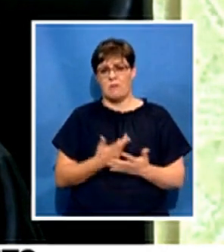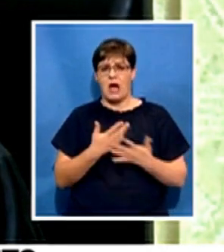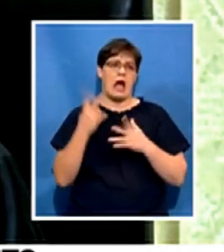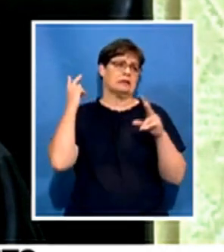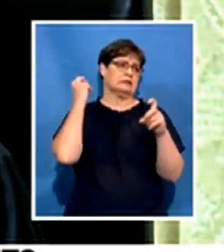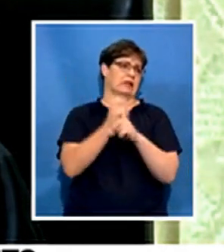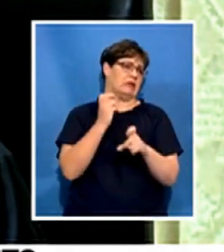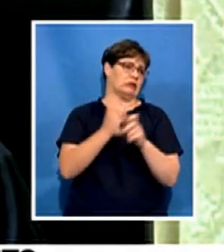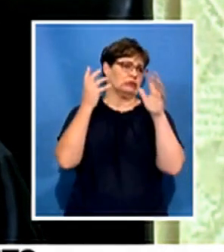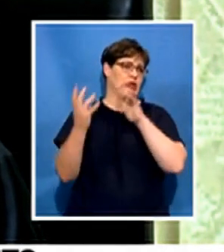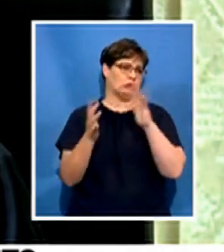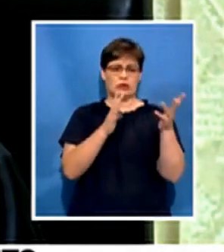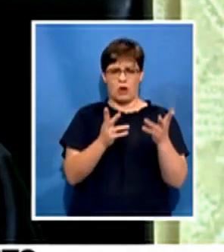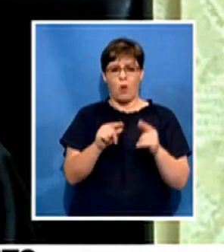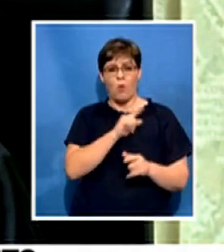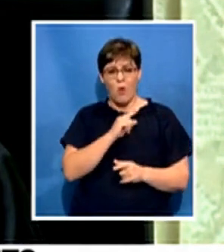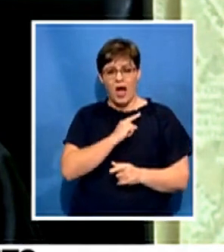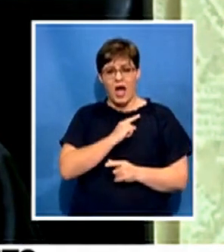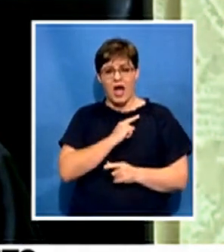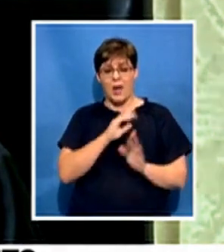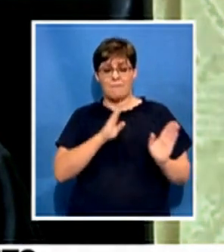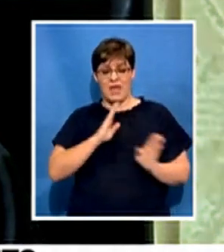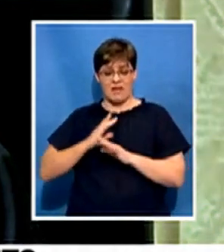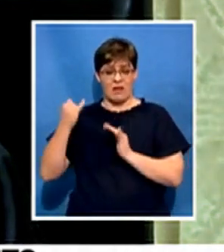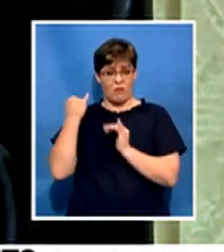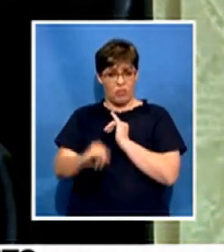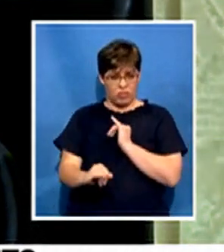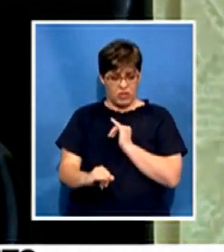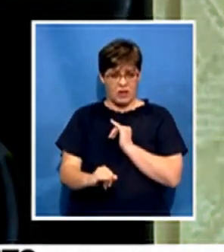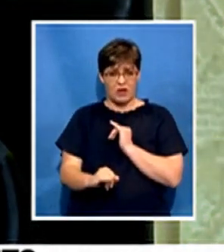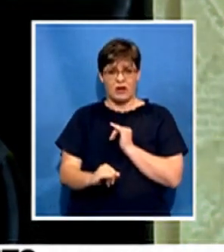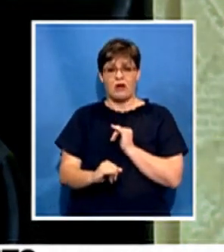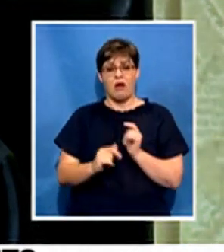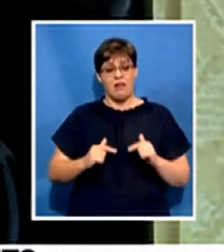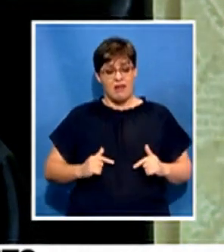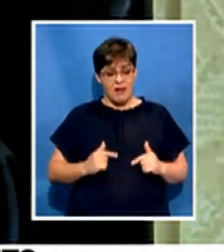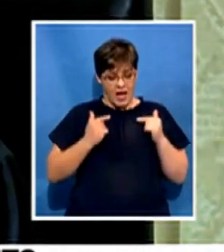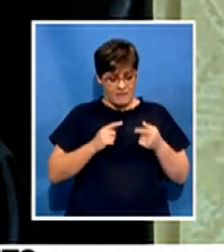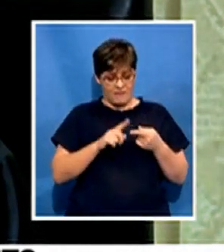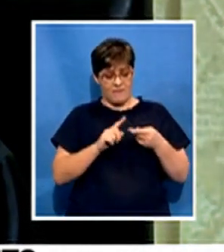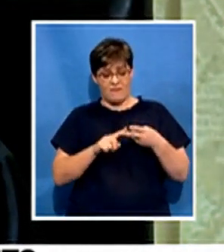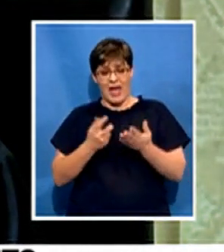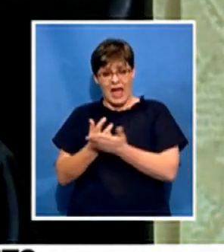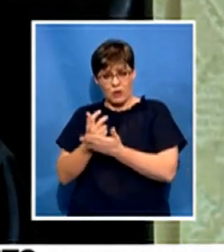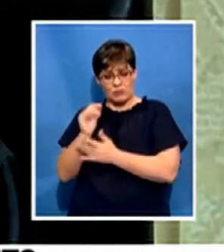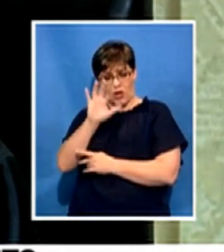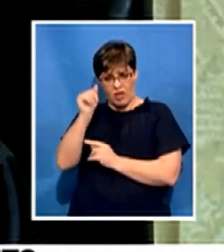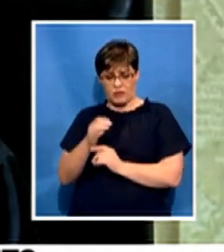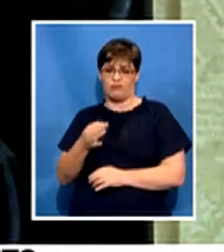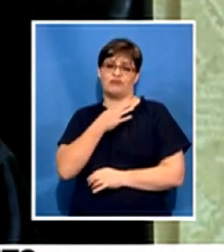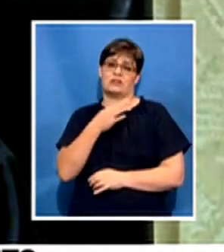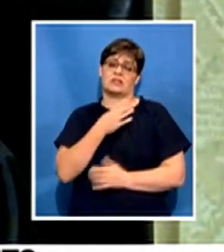behavior put both the lives and the economy at risk. We welcome the extension of the